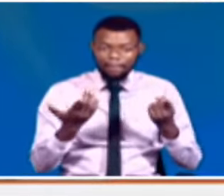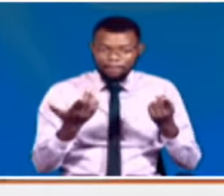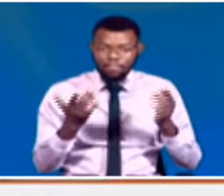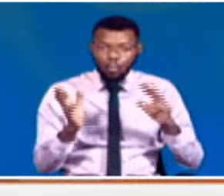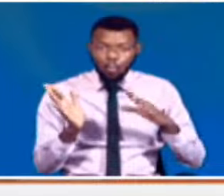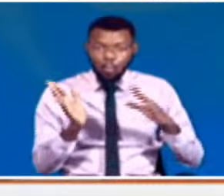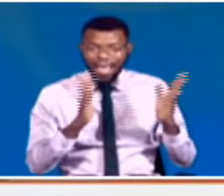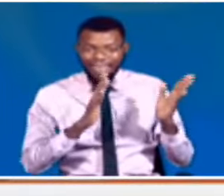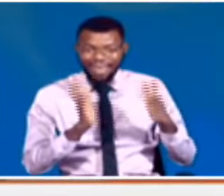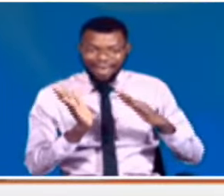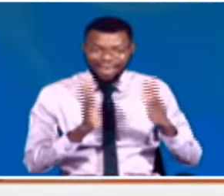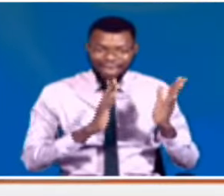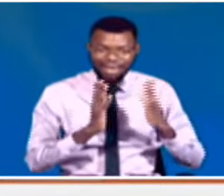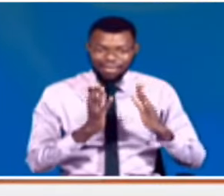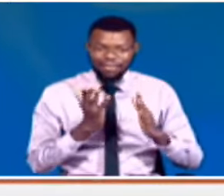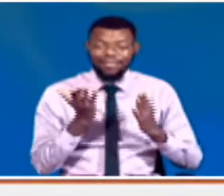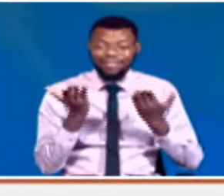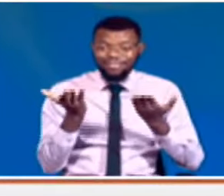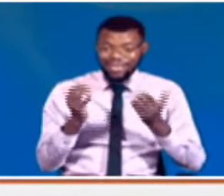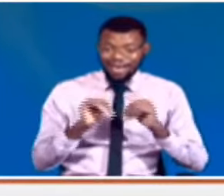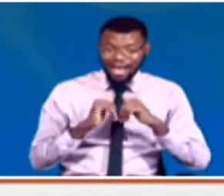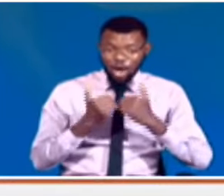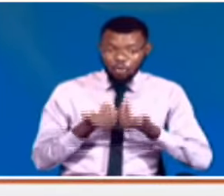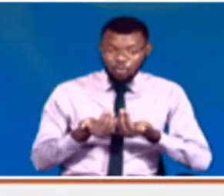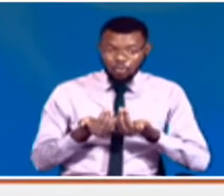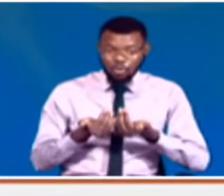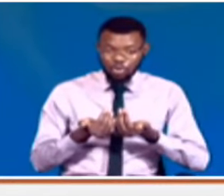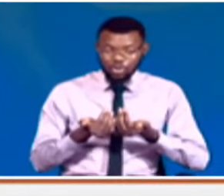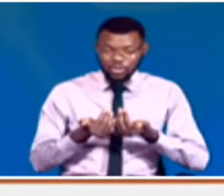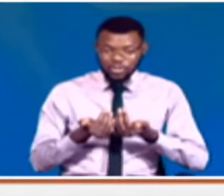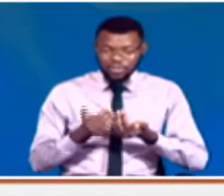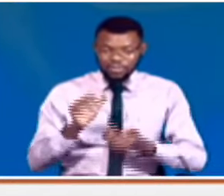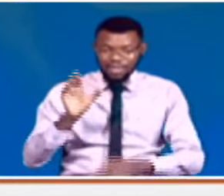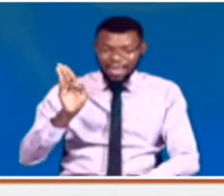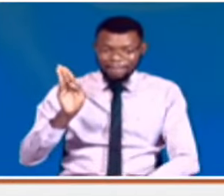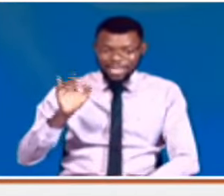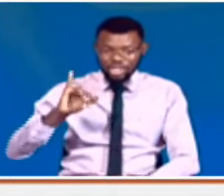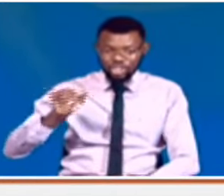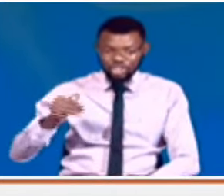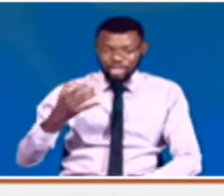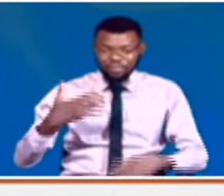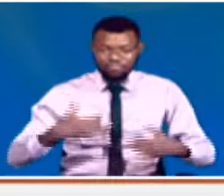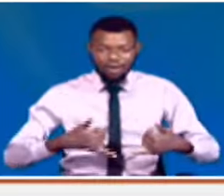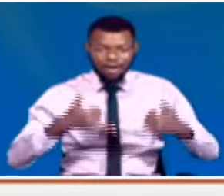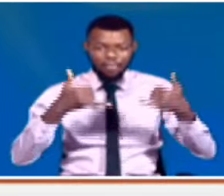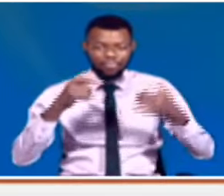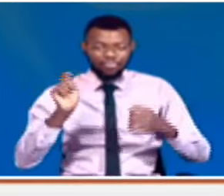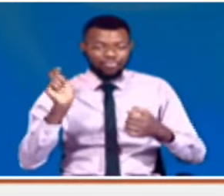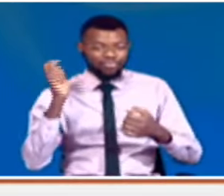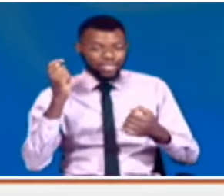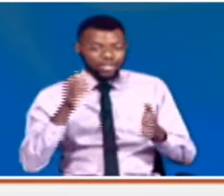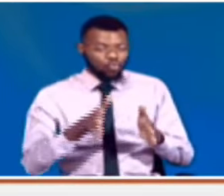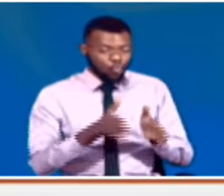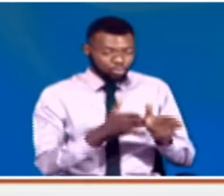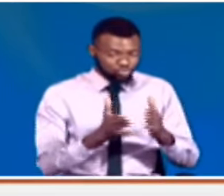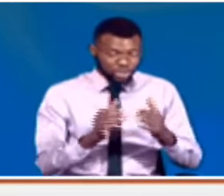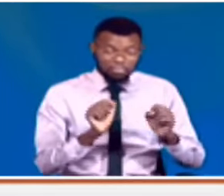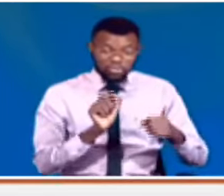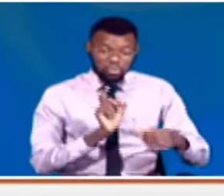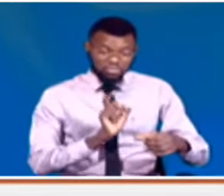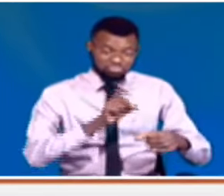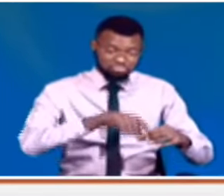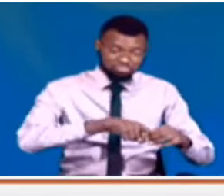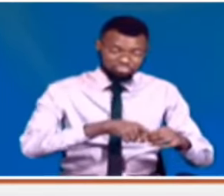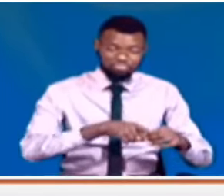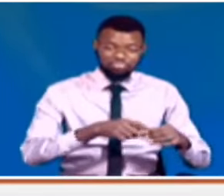we're more prepared for that. The Billie Jean King Cup presents an opportunity for Kenya to qualify to Group 2. It will also